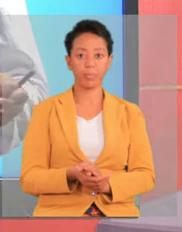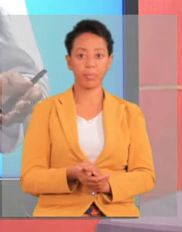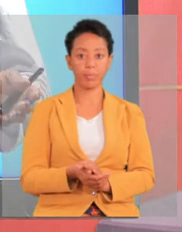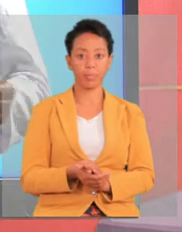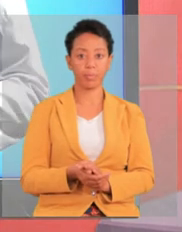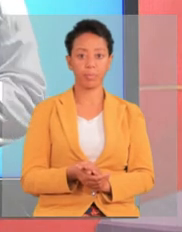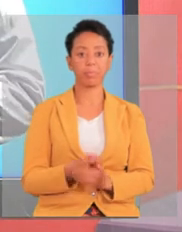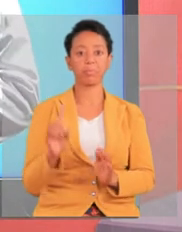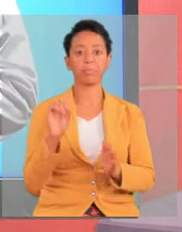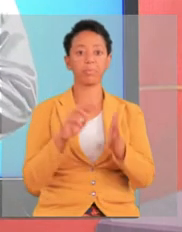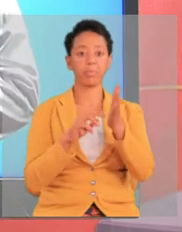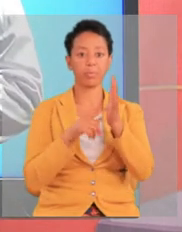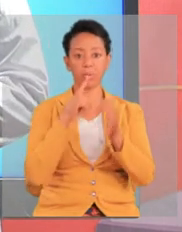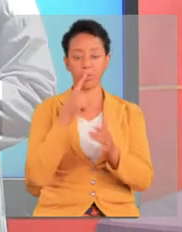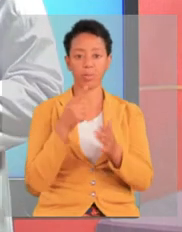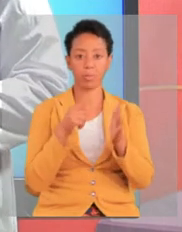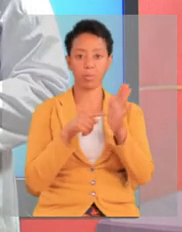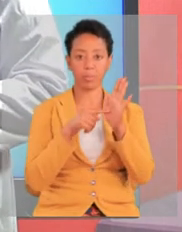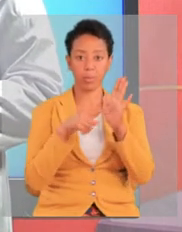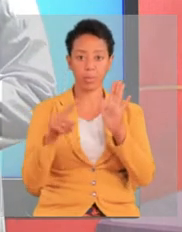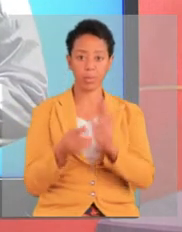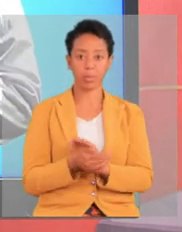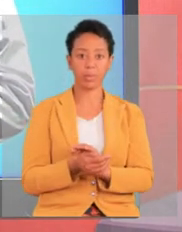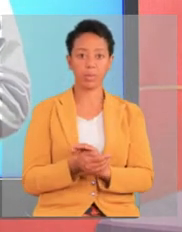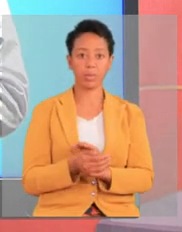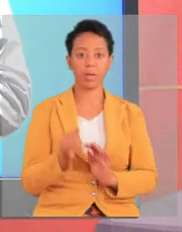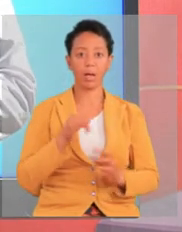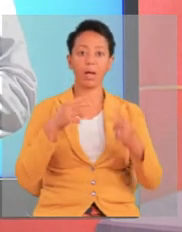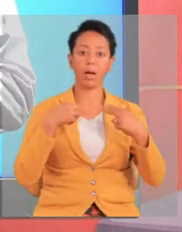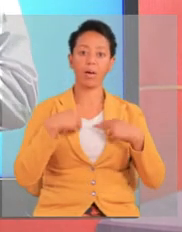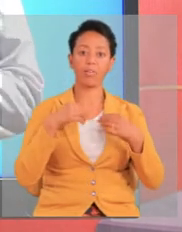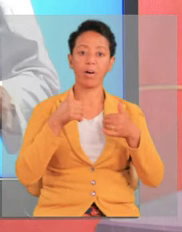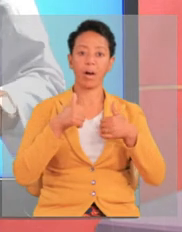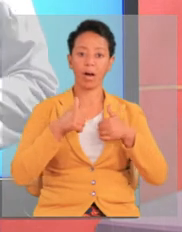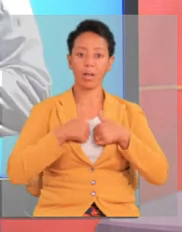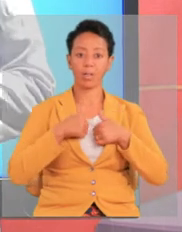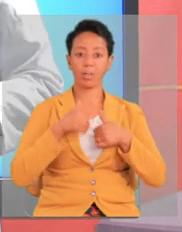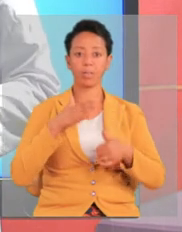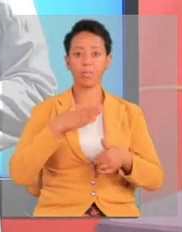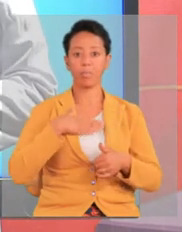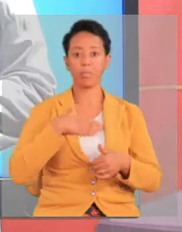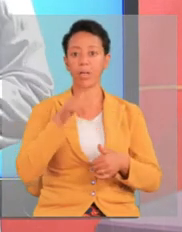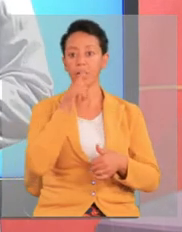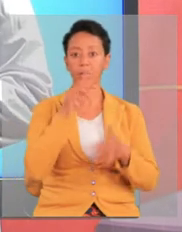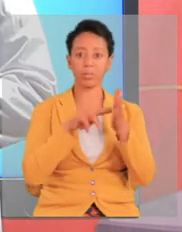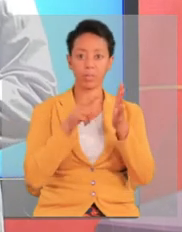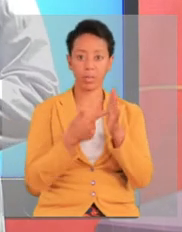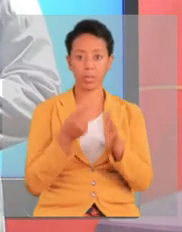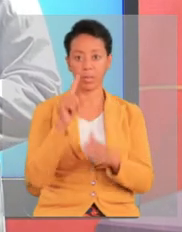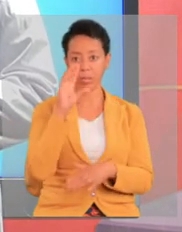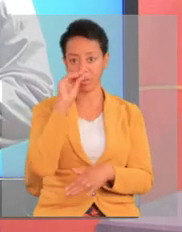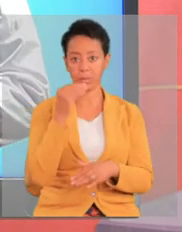sense? What does it mean? This implies that I've had my lunch means the speaker is satisfied. Assume that someone